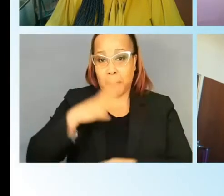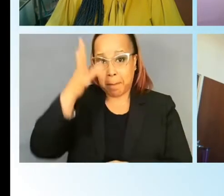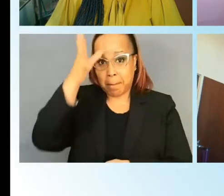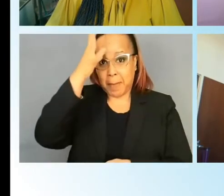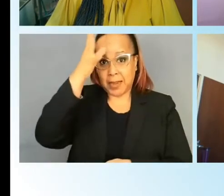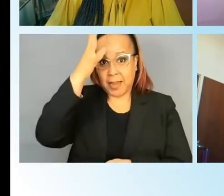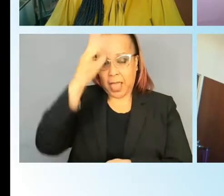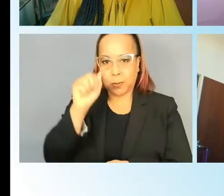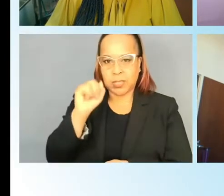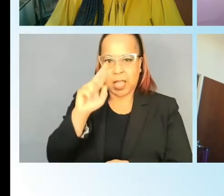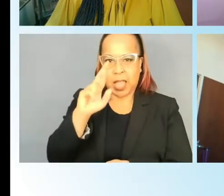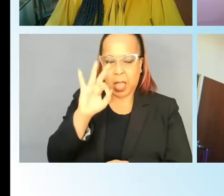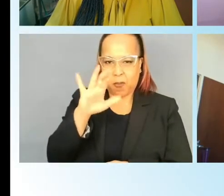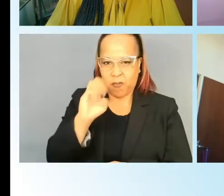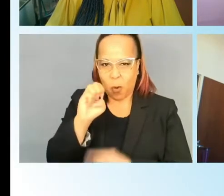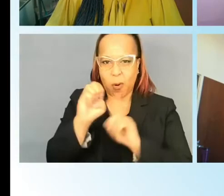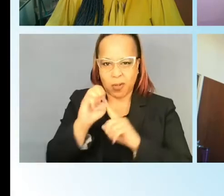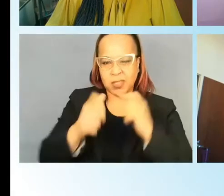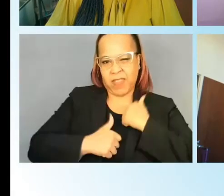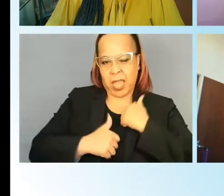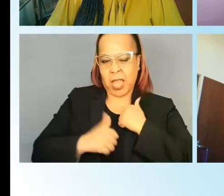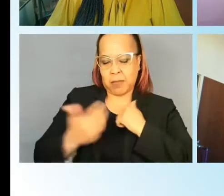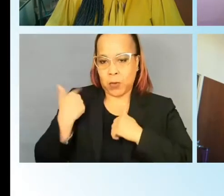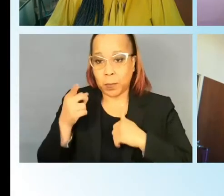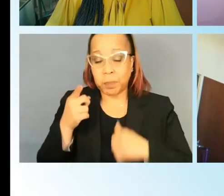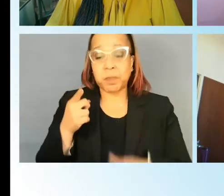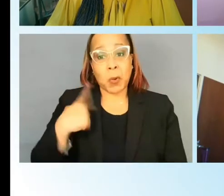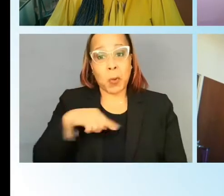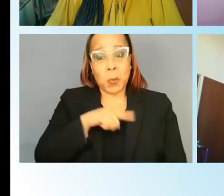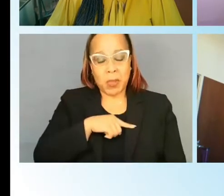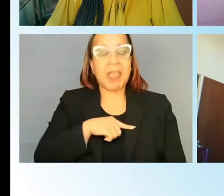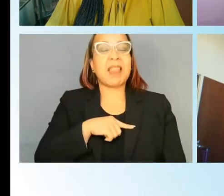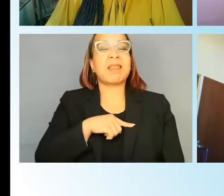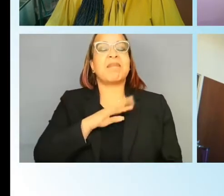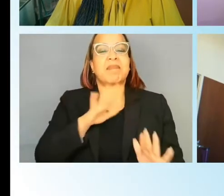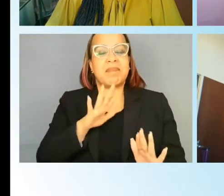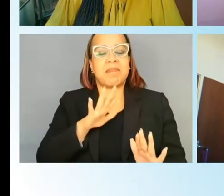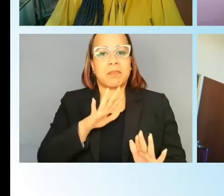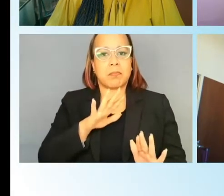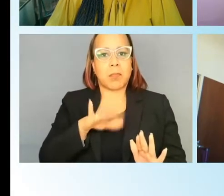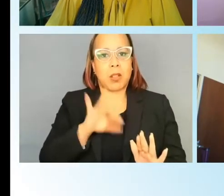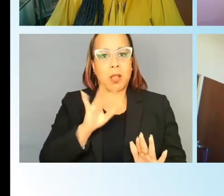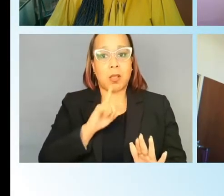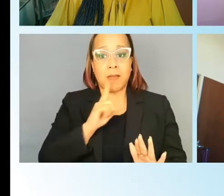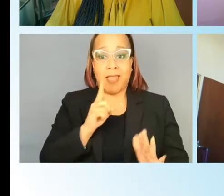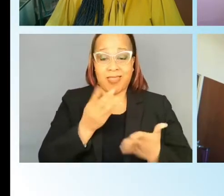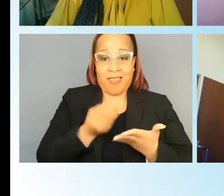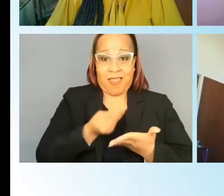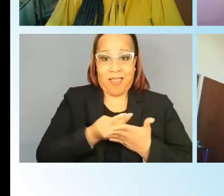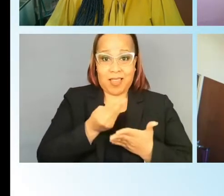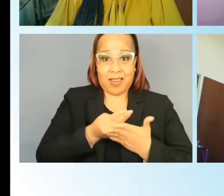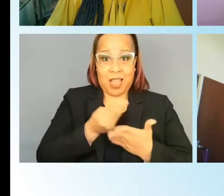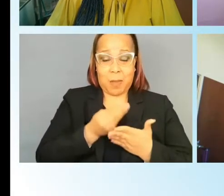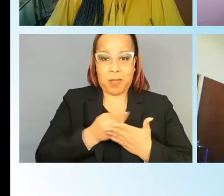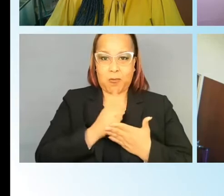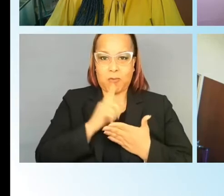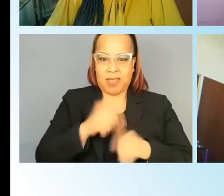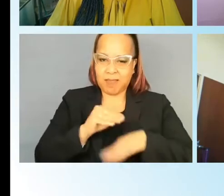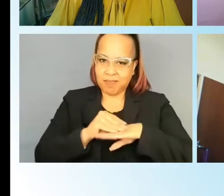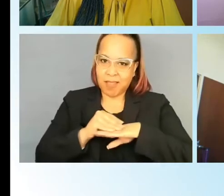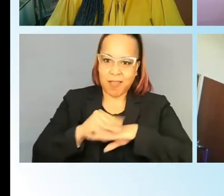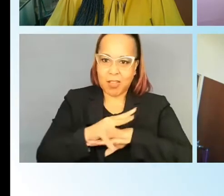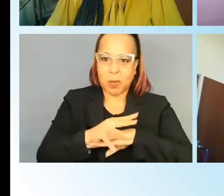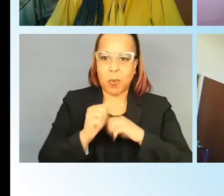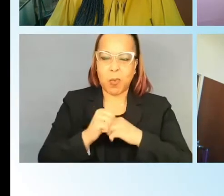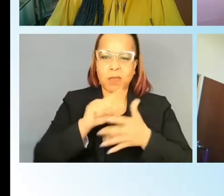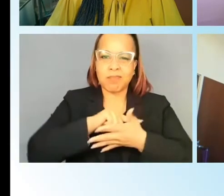vet. And, you know, we learned really quickly that economics can catch up with all types of